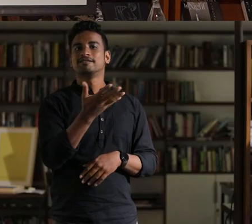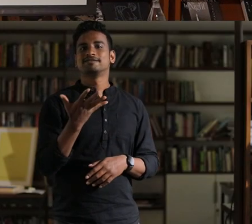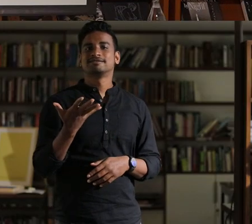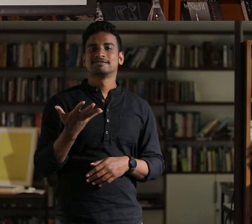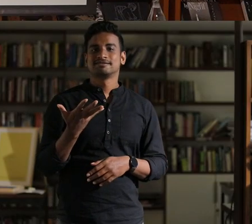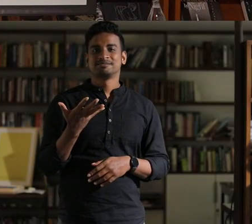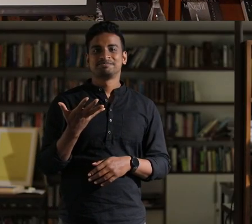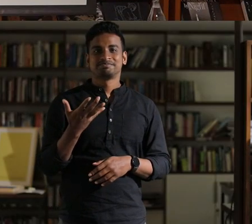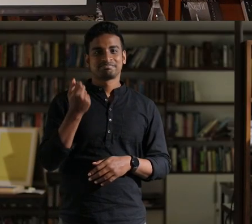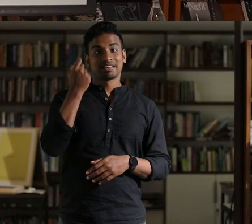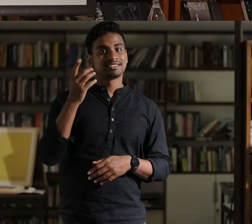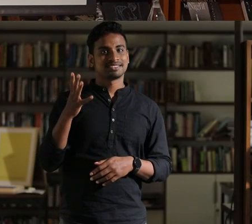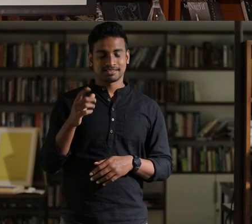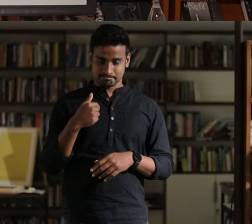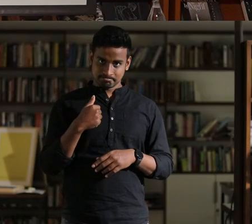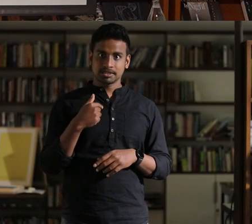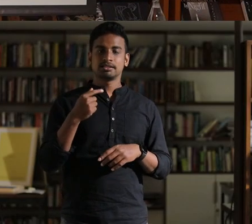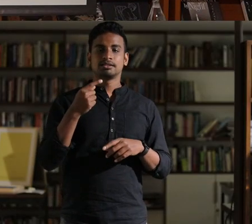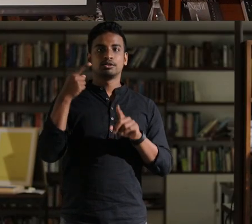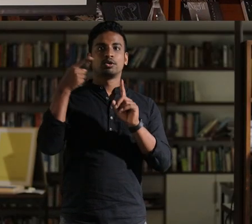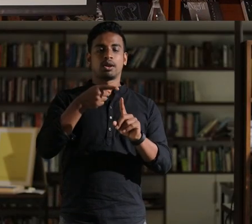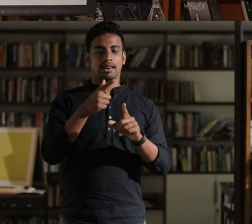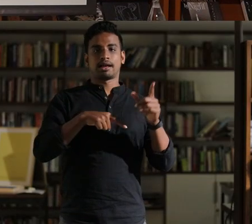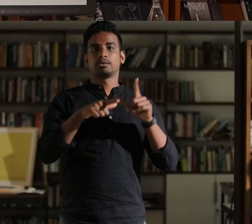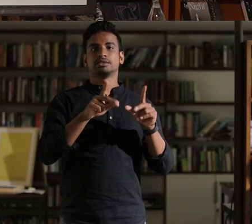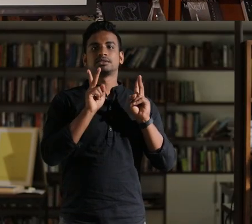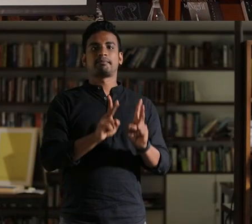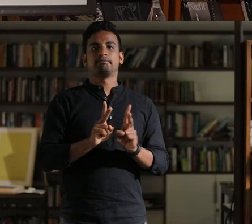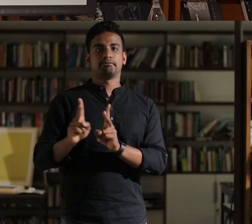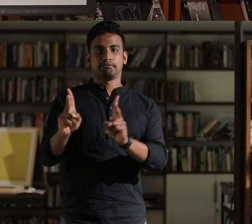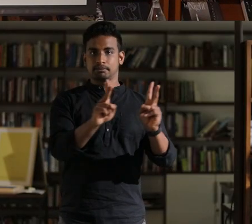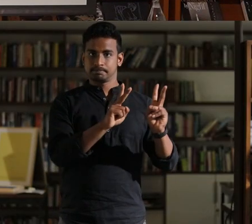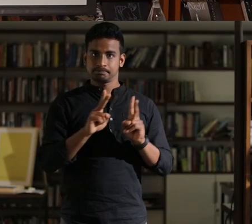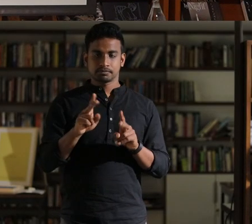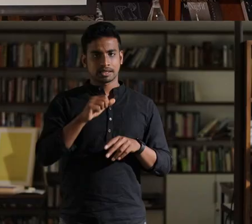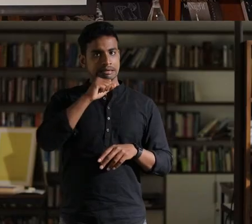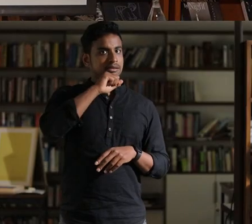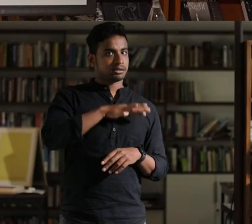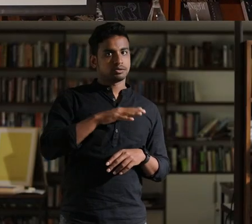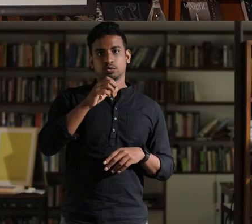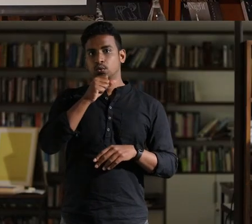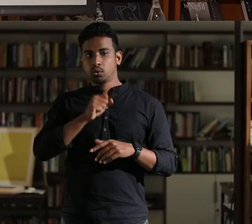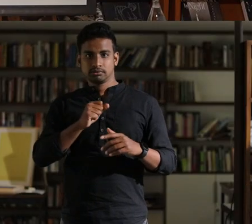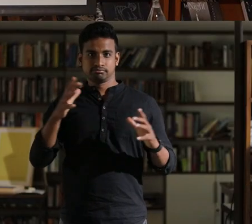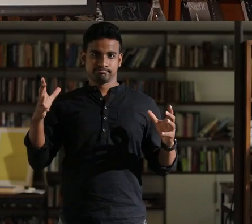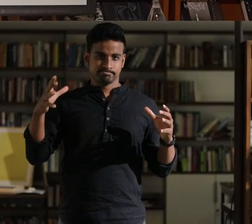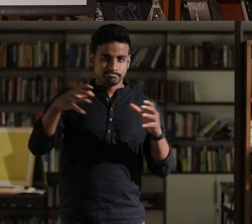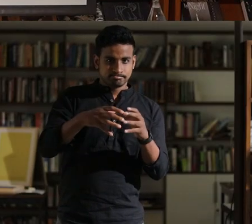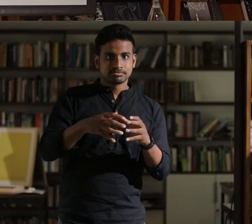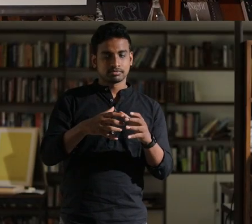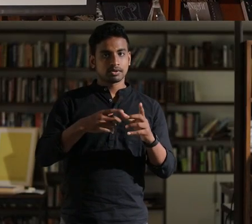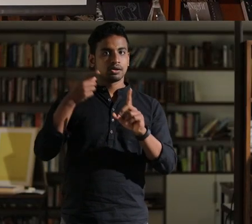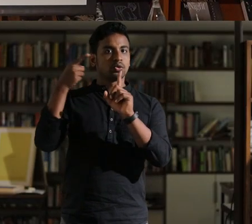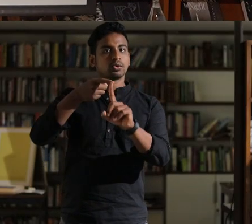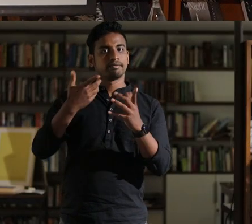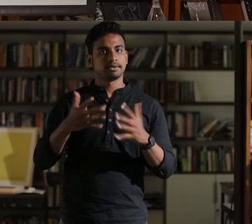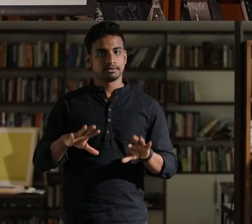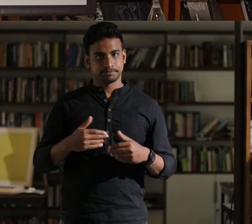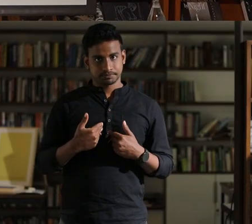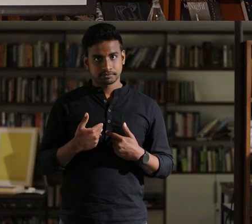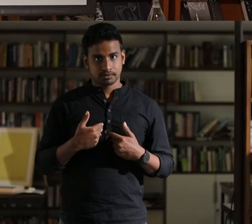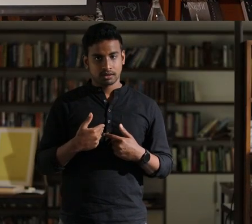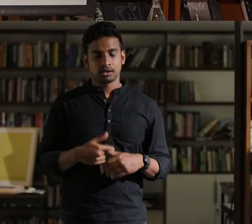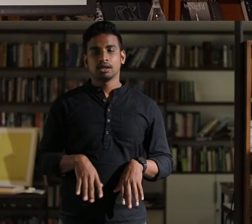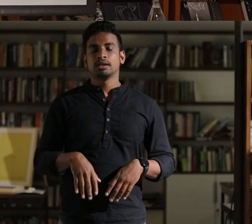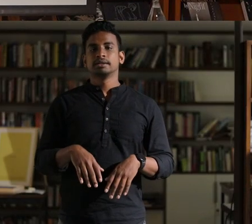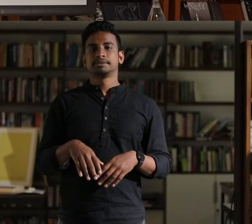very, that's something that I've tried to follow in all the projects that one has been doing. In fact, one incident that